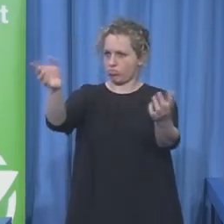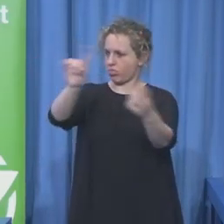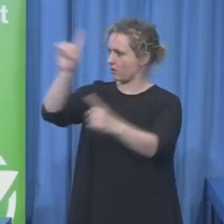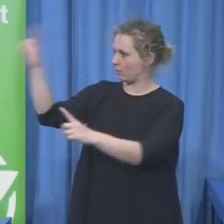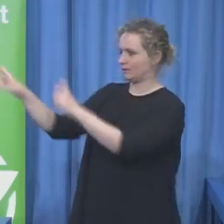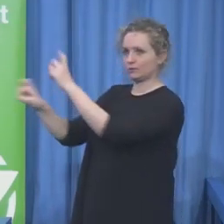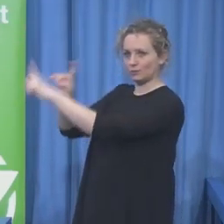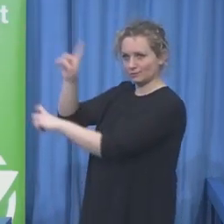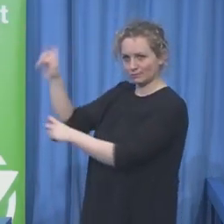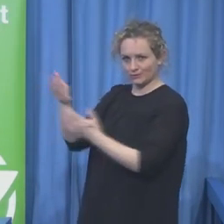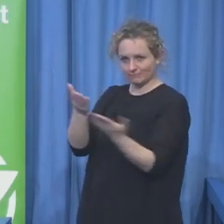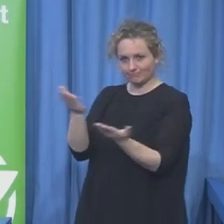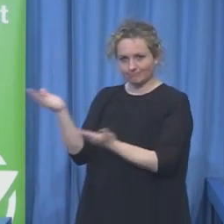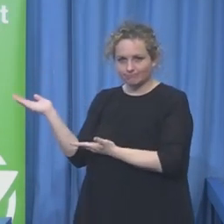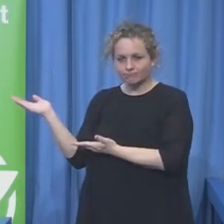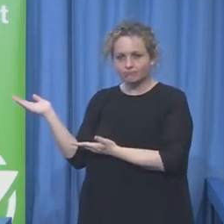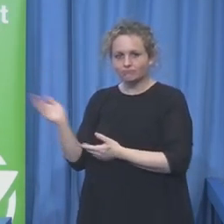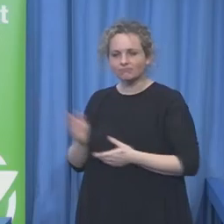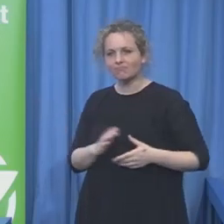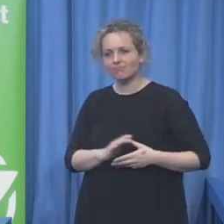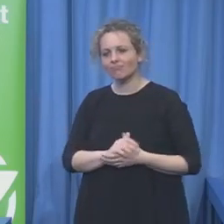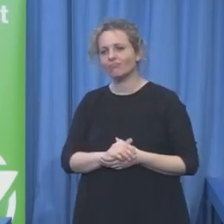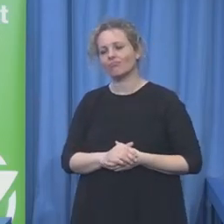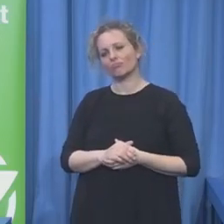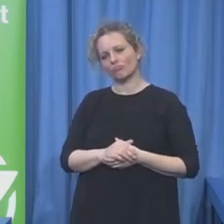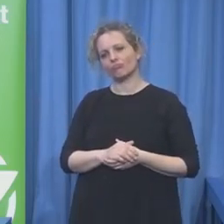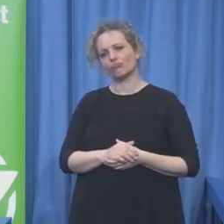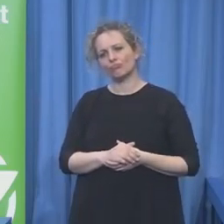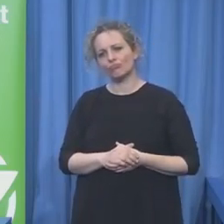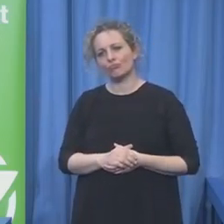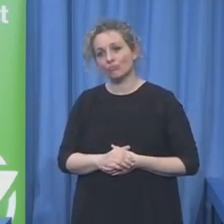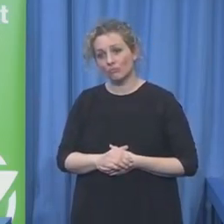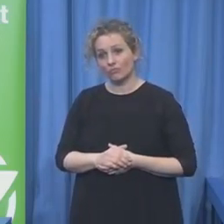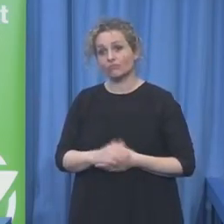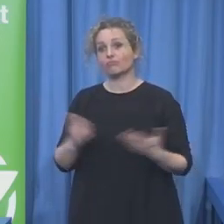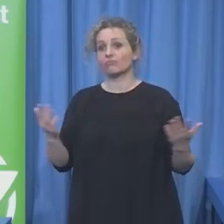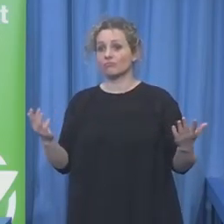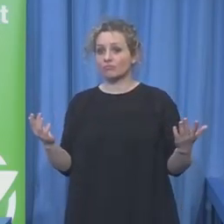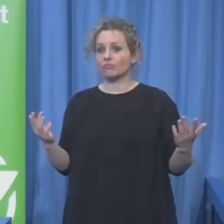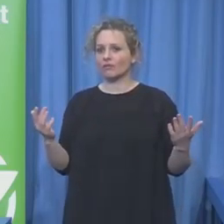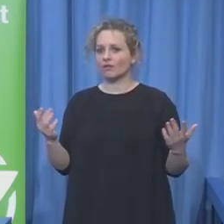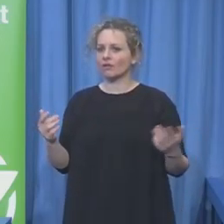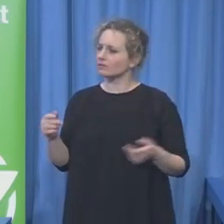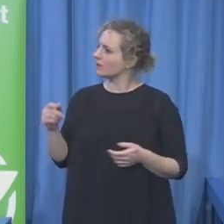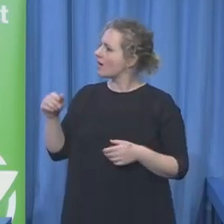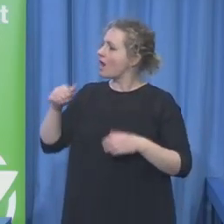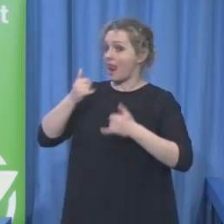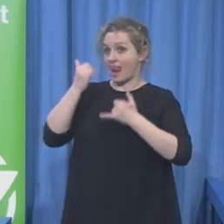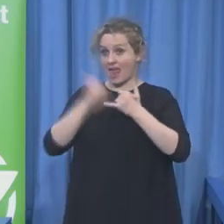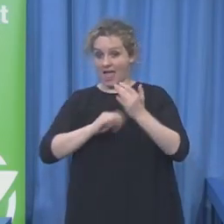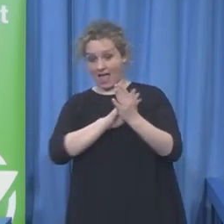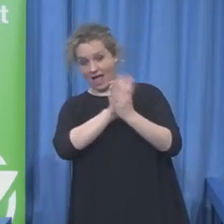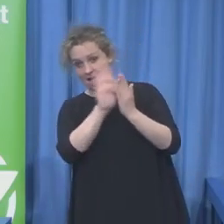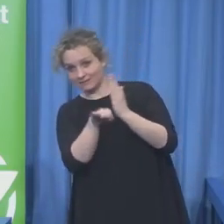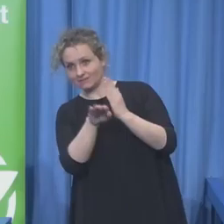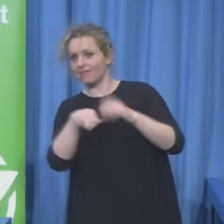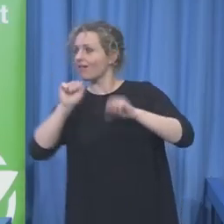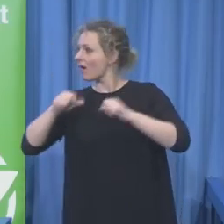the panelists will have the chance to summarize what they have learned from that session here. Let me, in short,